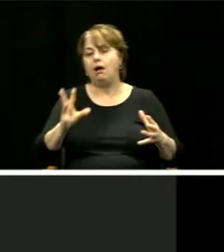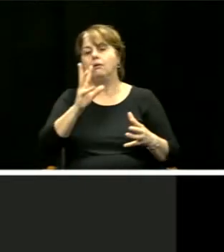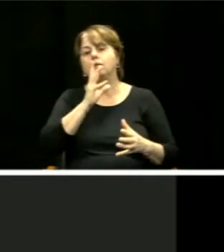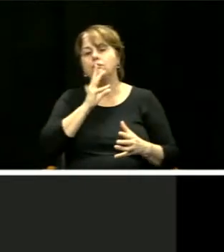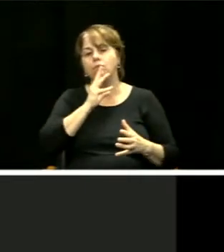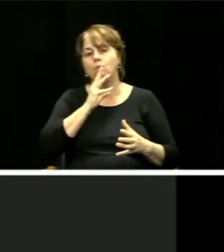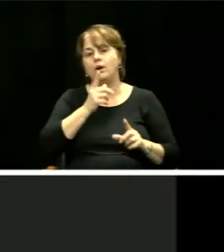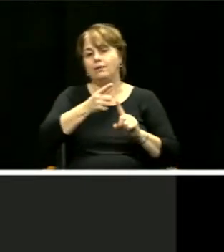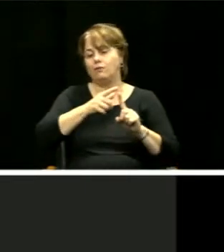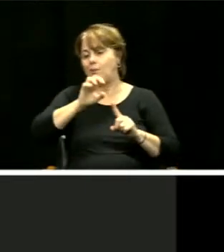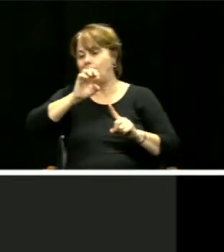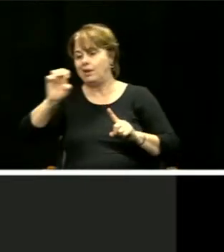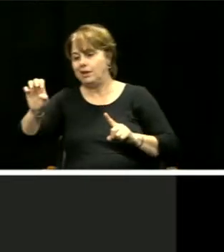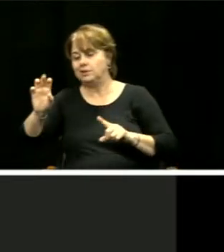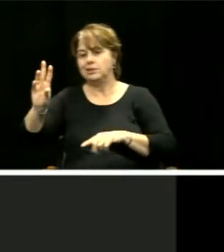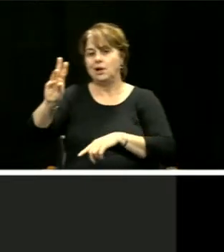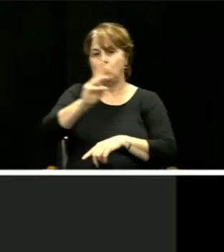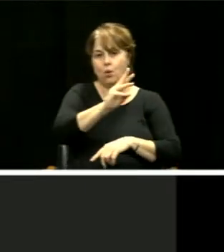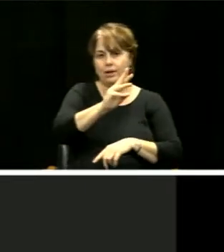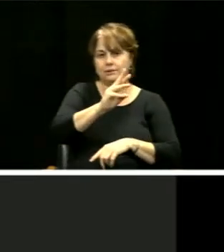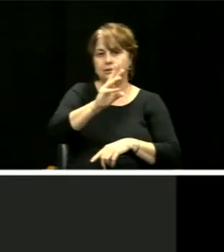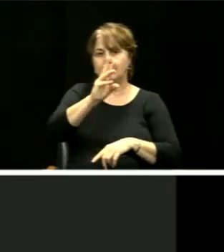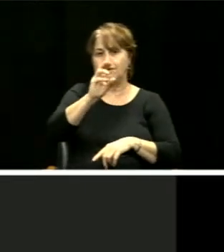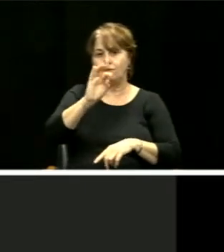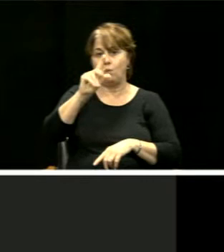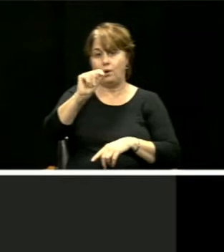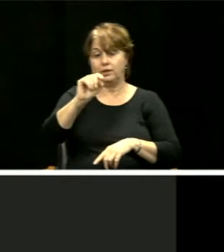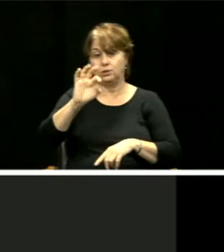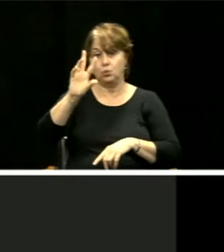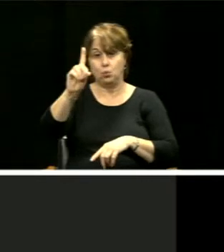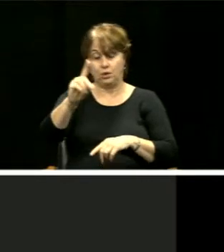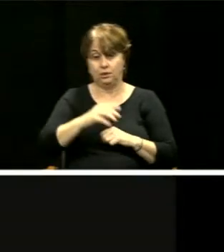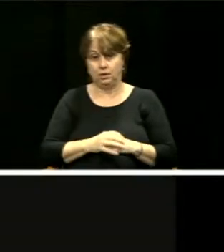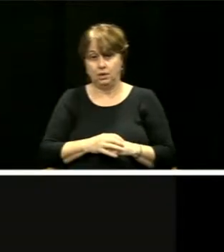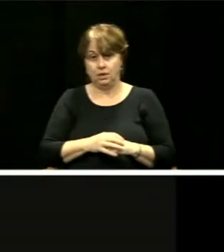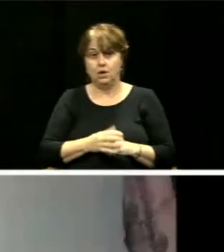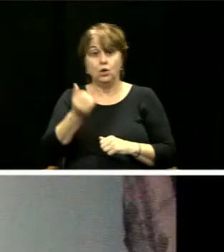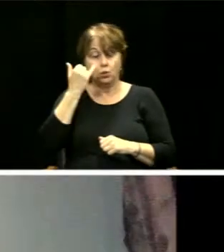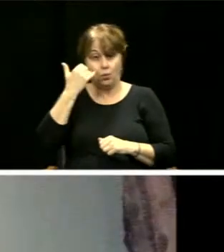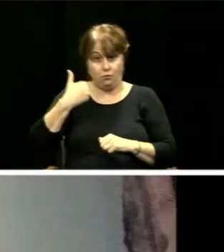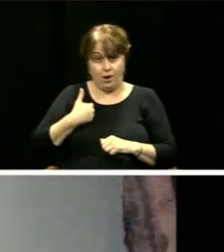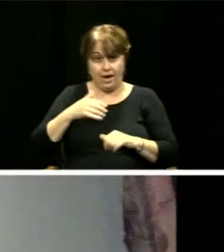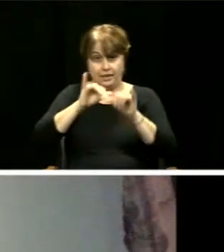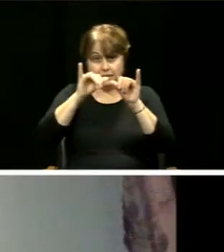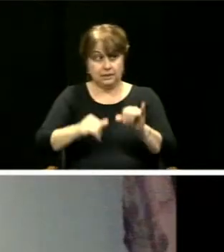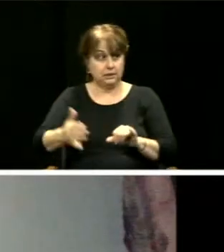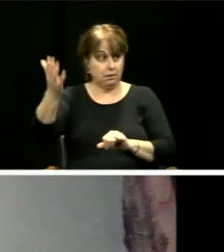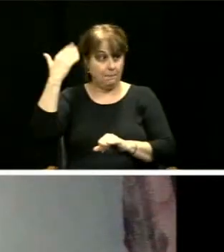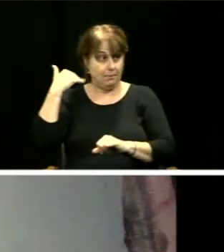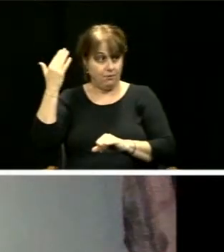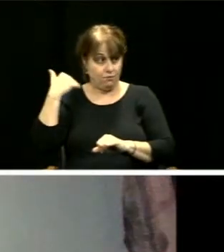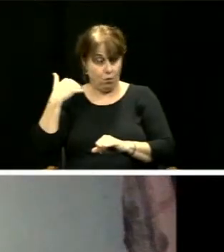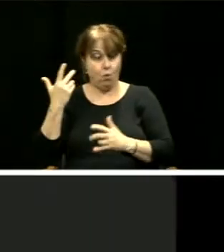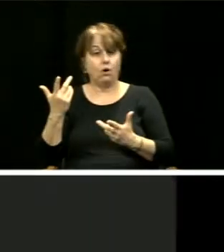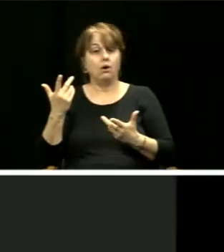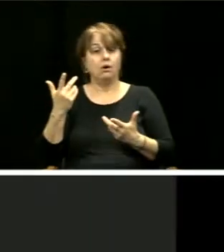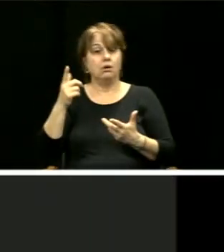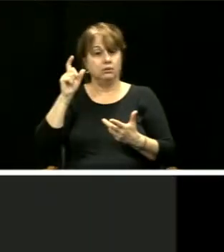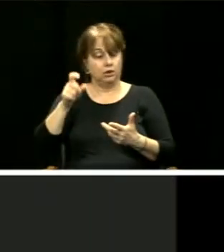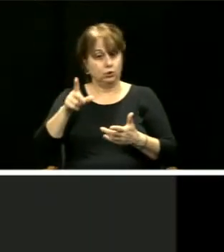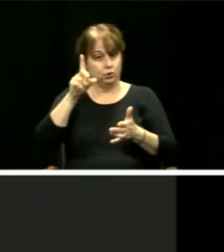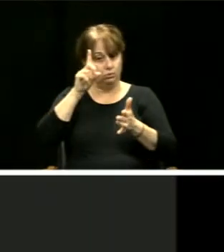from the east and west side of Westwood. If there was a system there that could be inspected